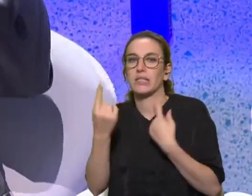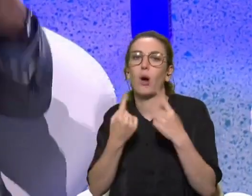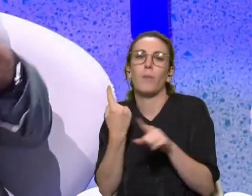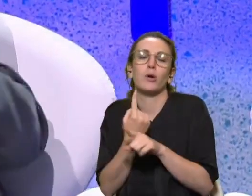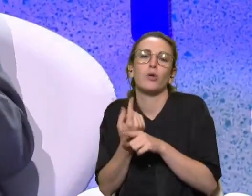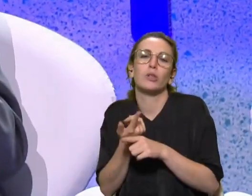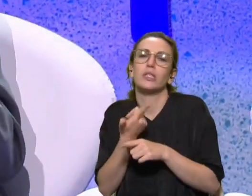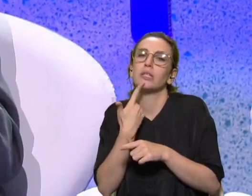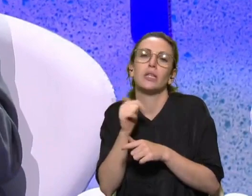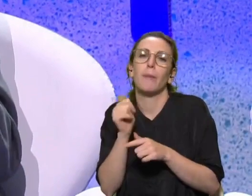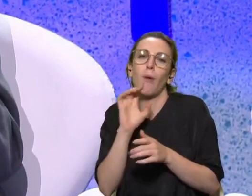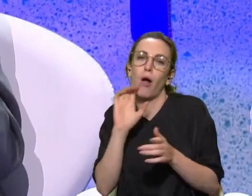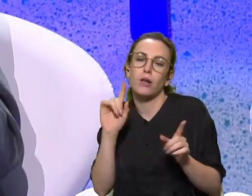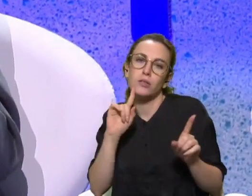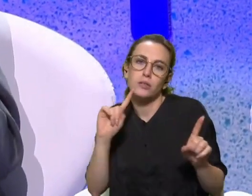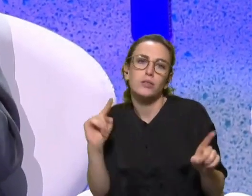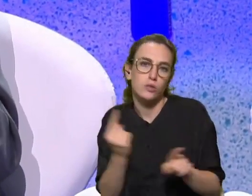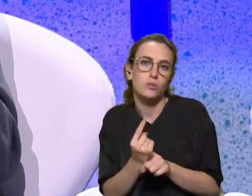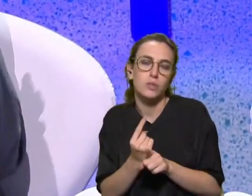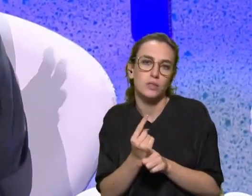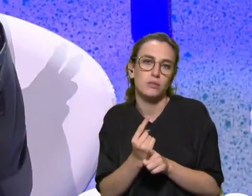many. You can have